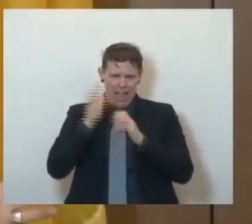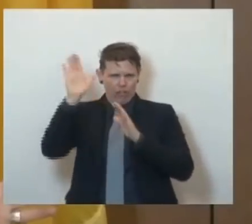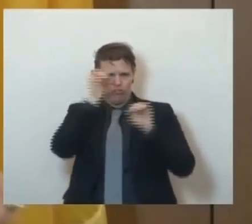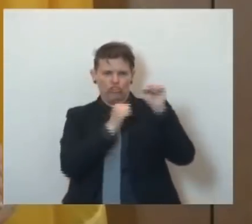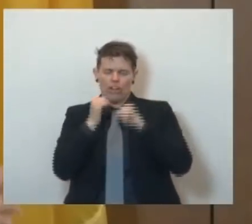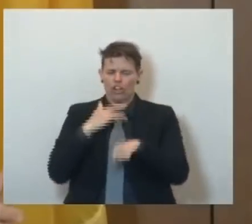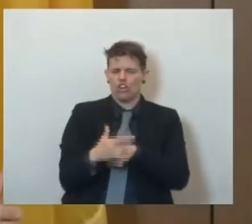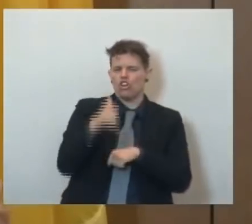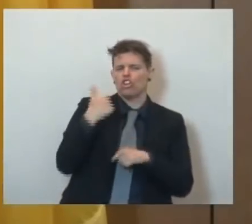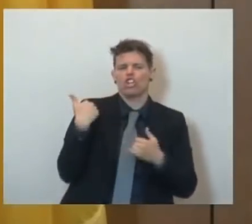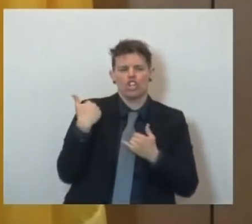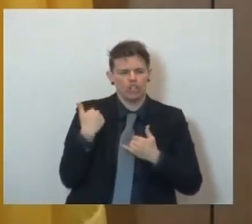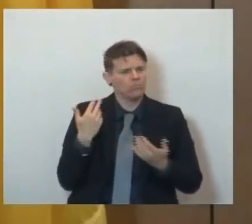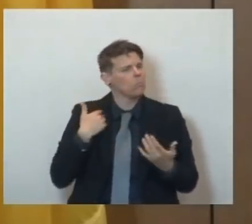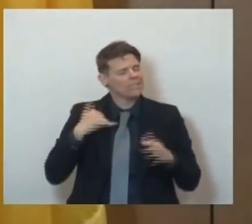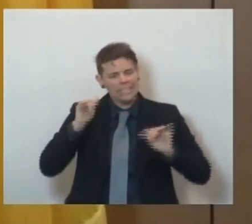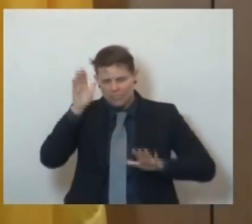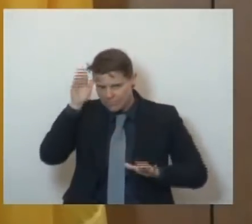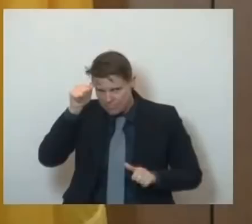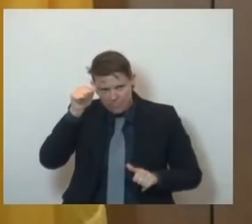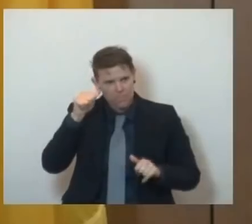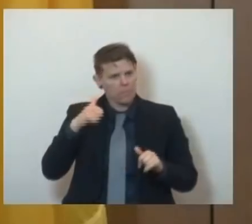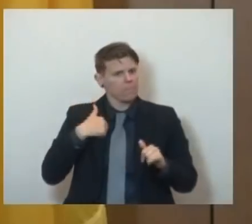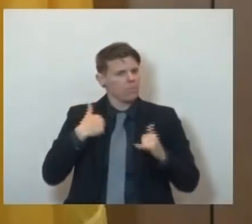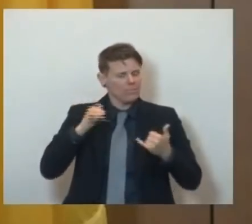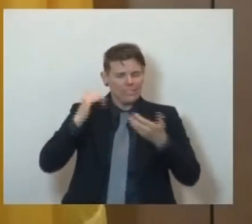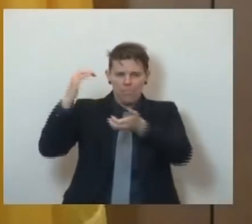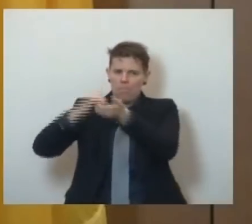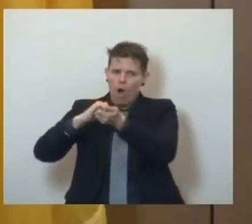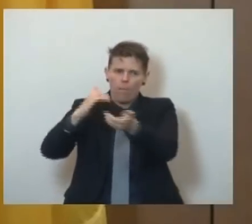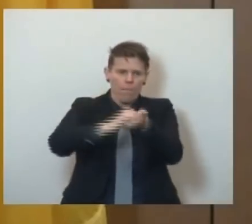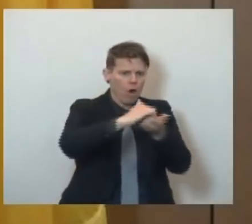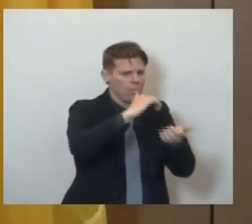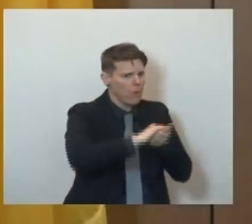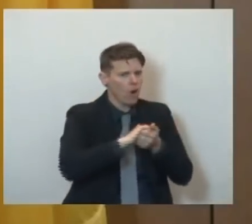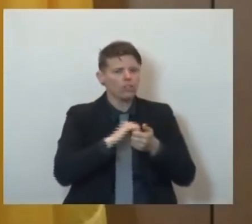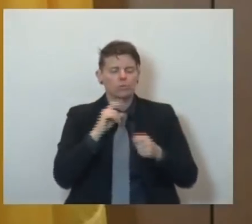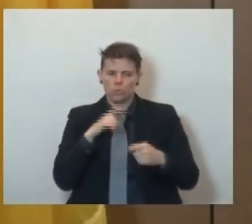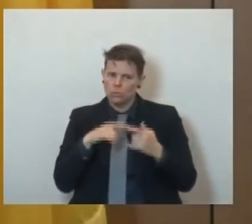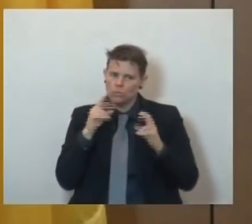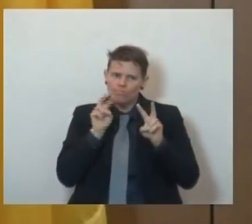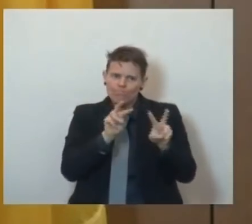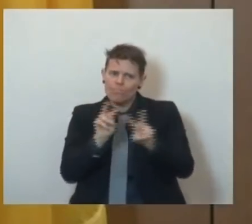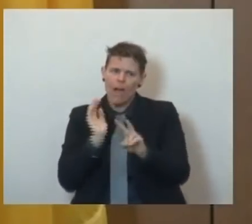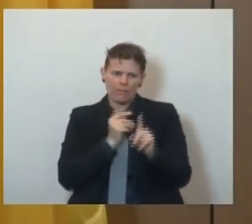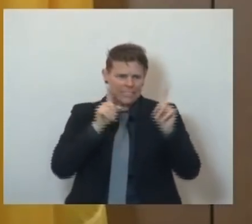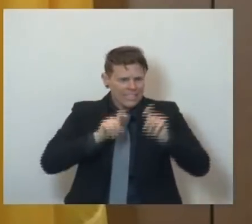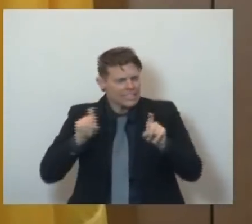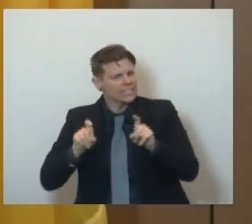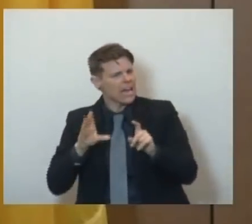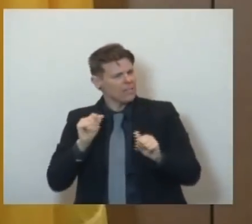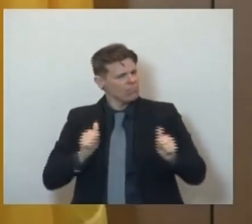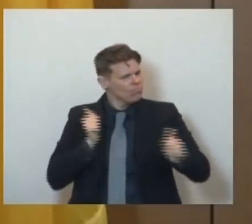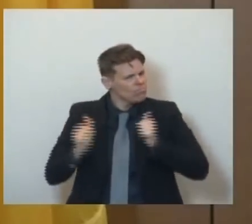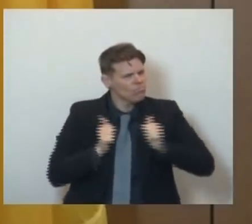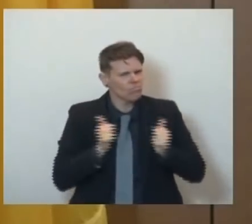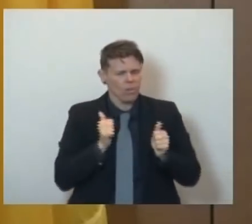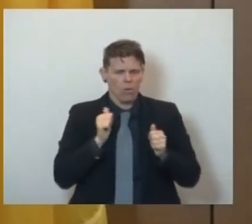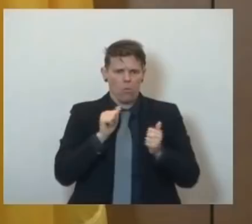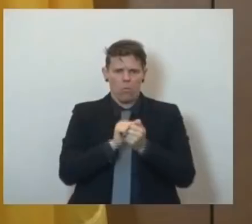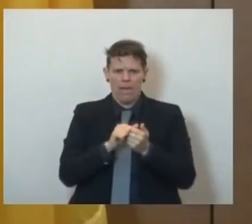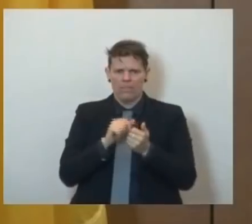out. It's a partnership. We're doing the surveillance. It's incredibly aggressive by the Secretary of Health and our entire